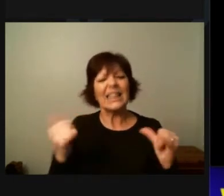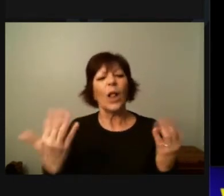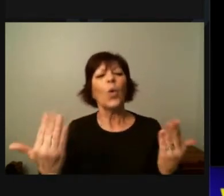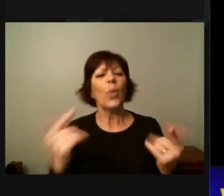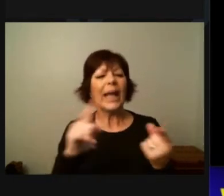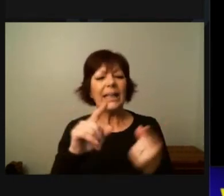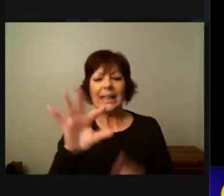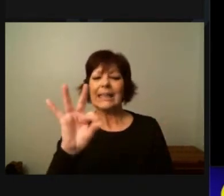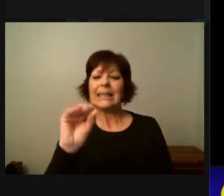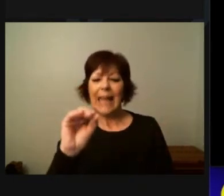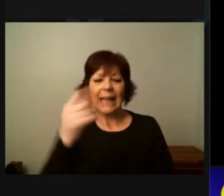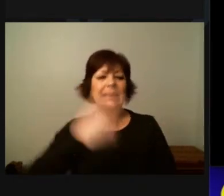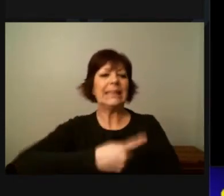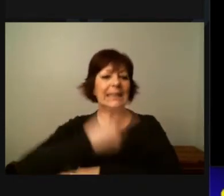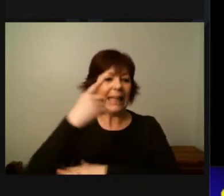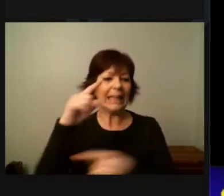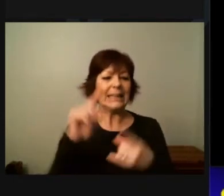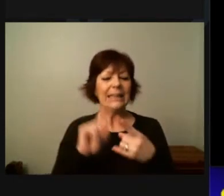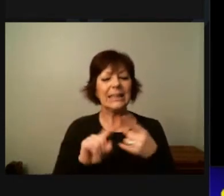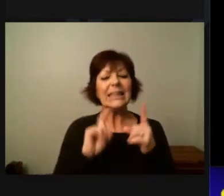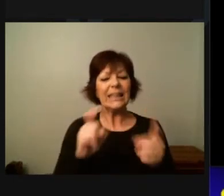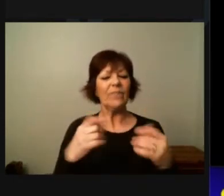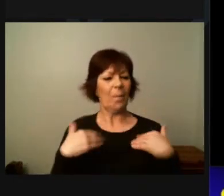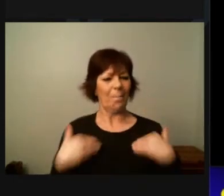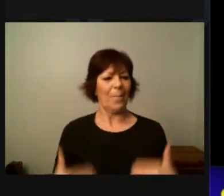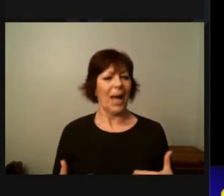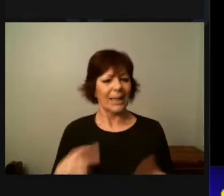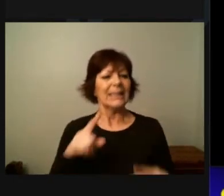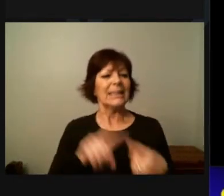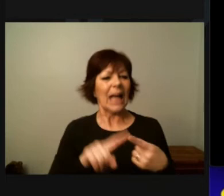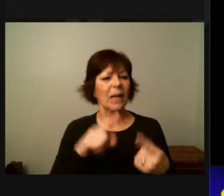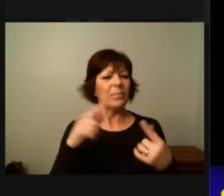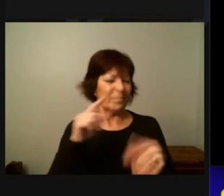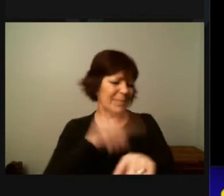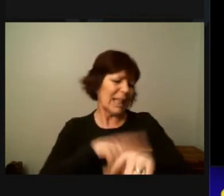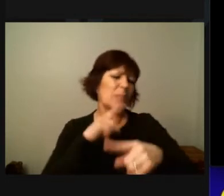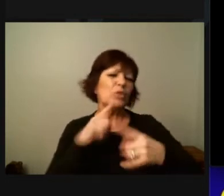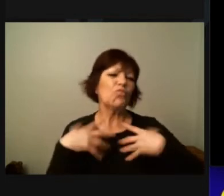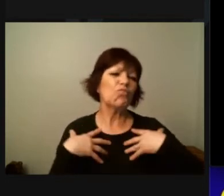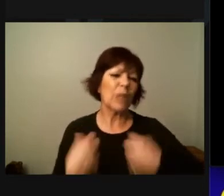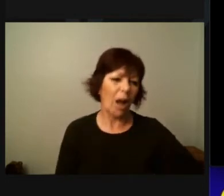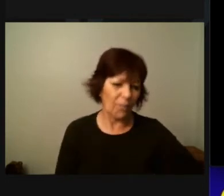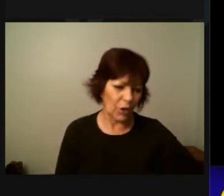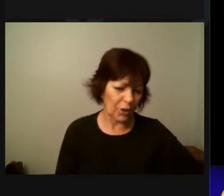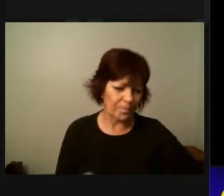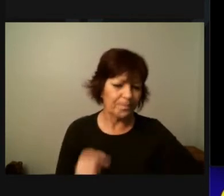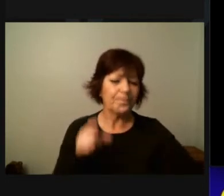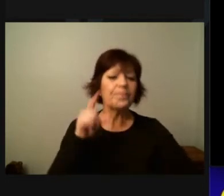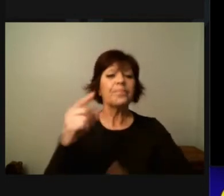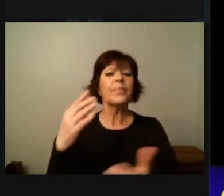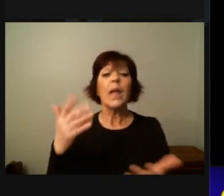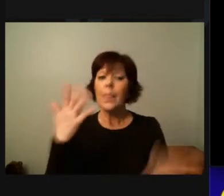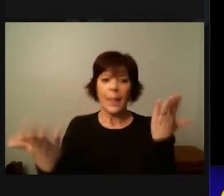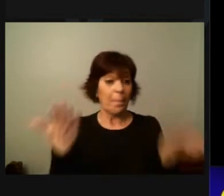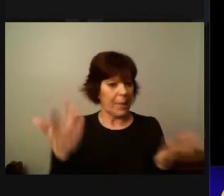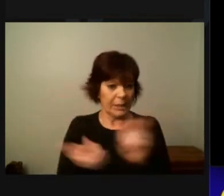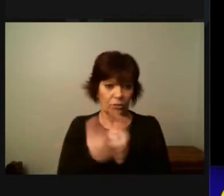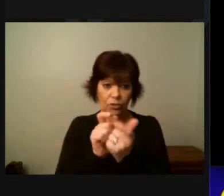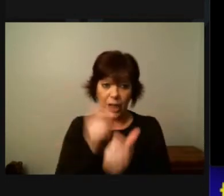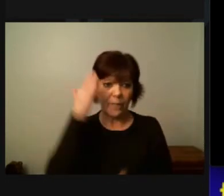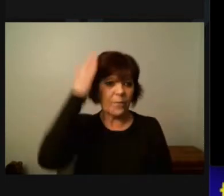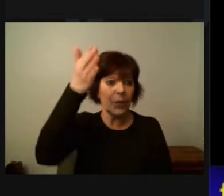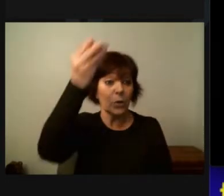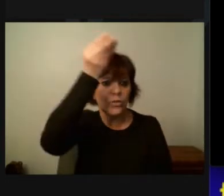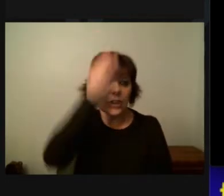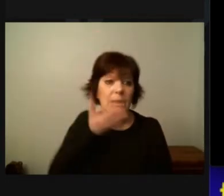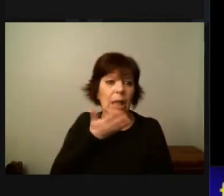to give your immune system some time to recover. Again, this recommendation may change in the future when